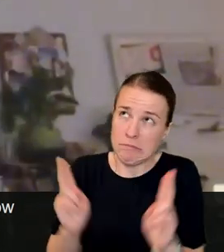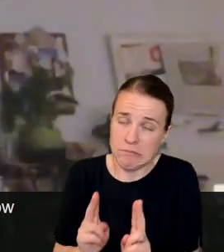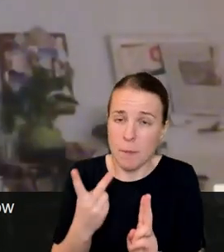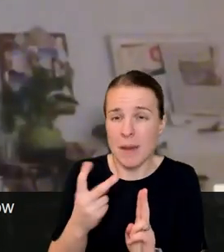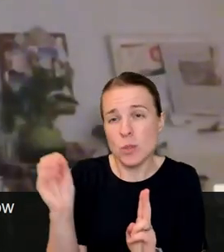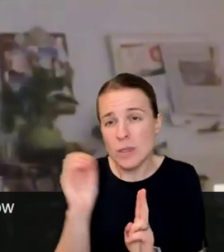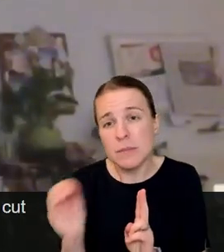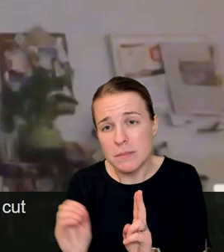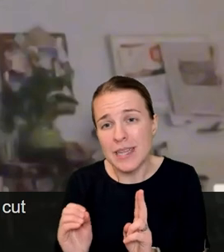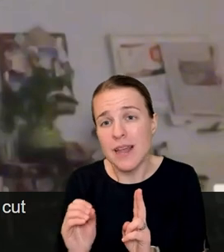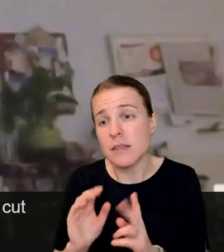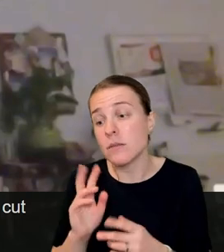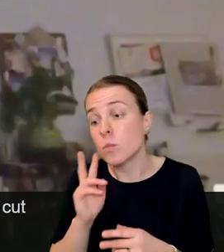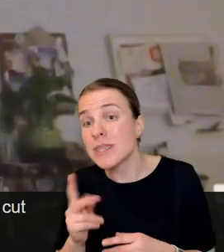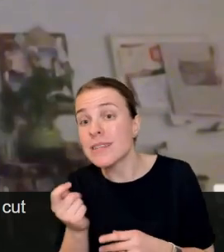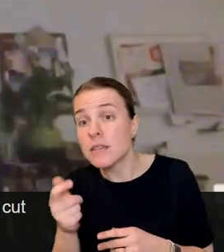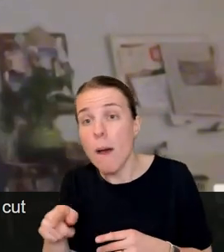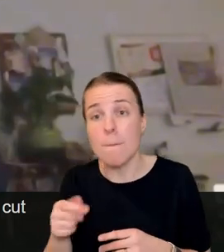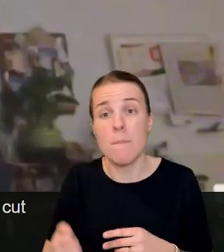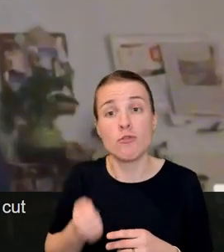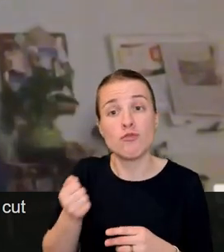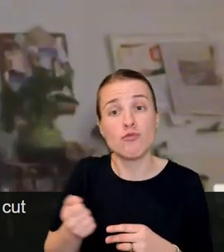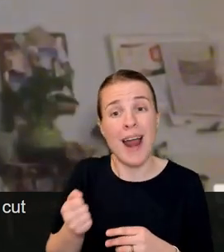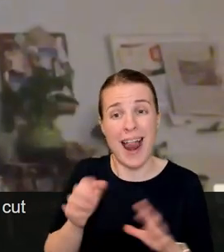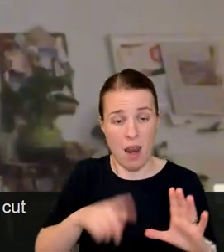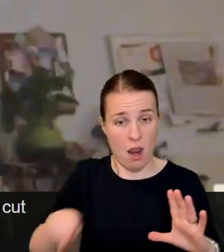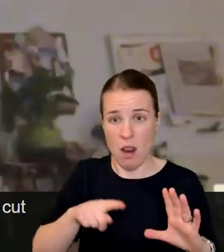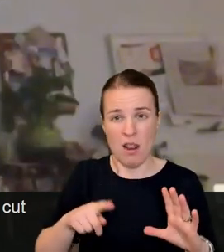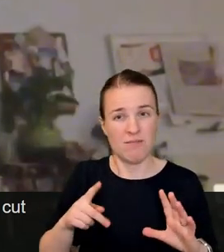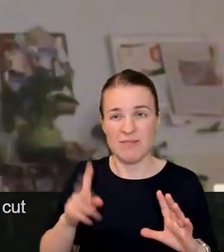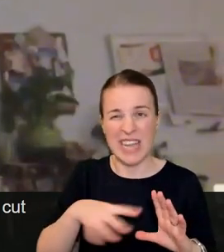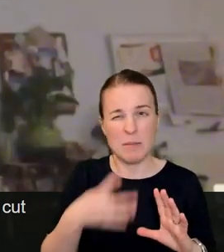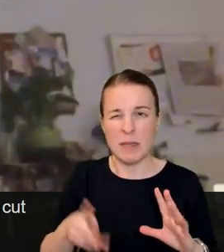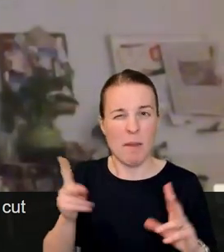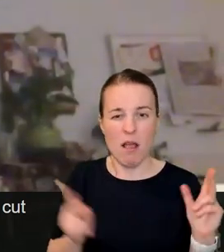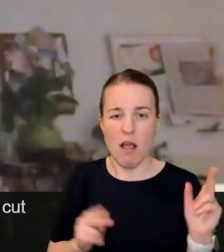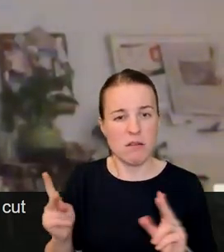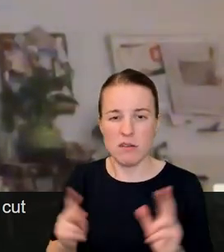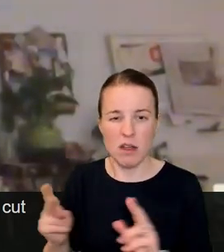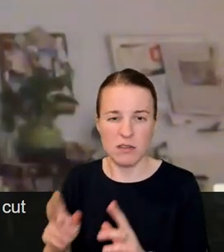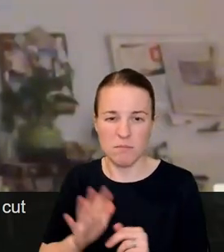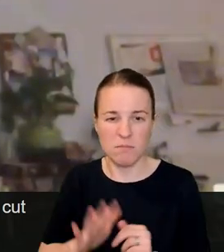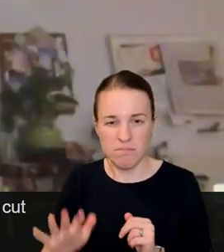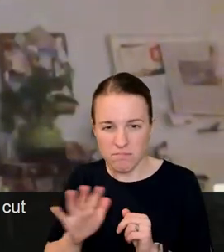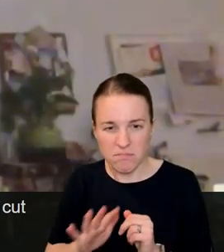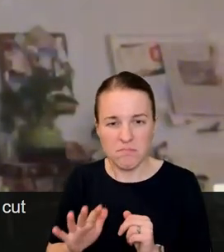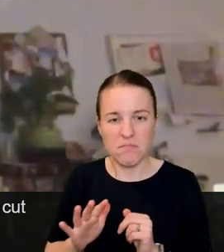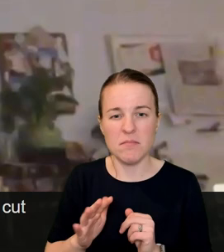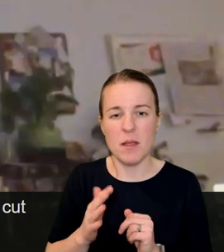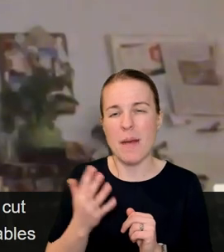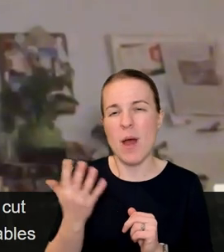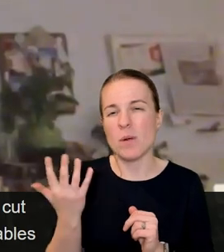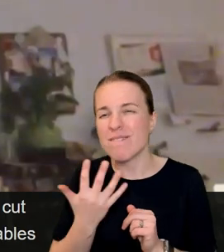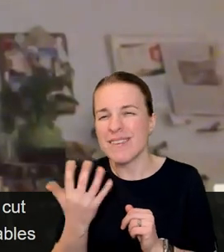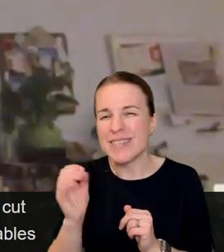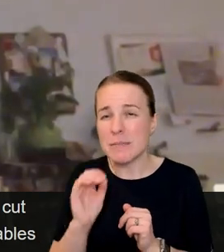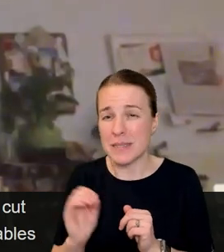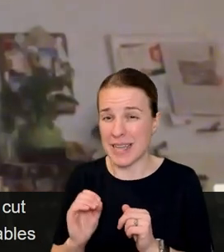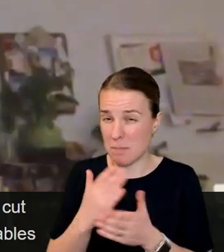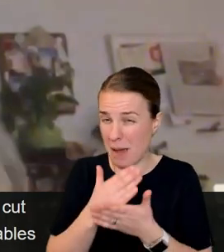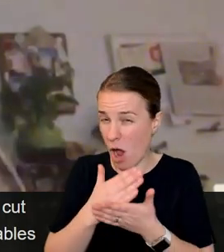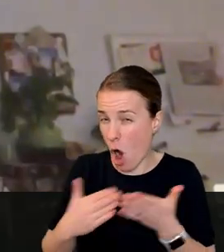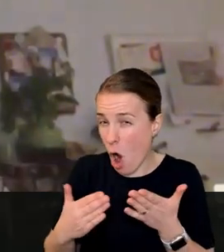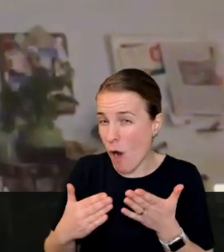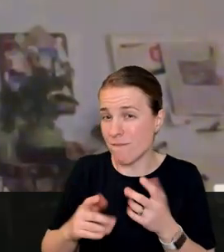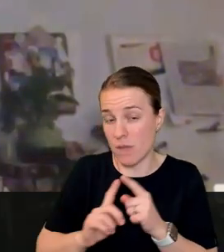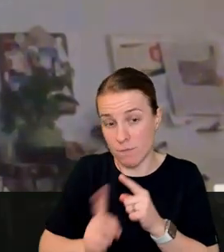seeing some rail operators around London cutting their timetables by about 50%, half the frequency on some of the services. And